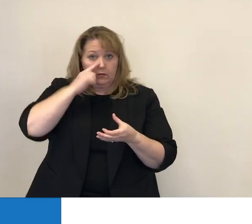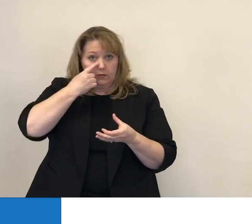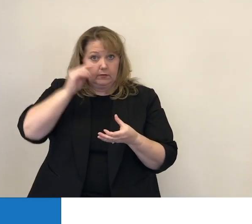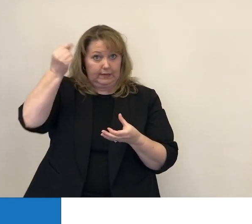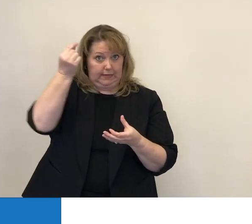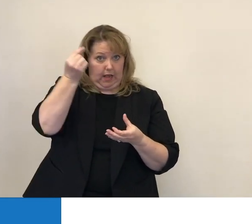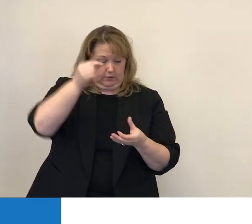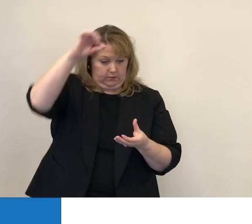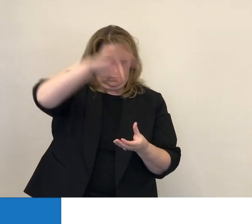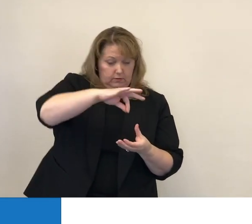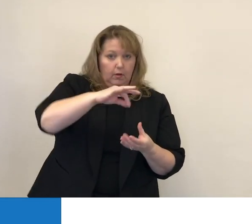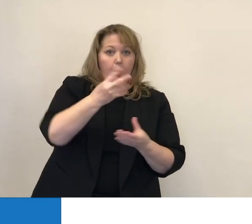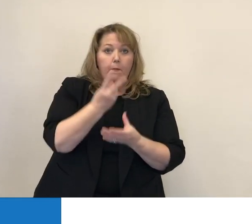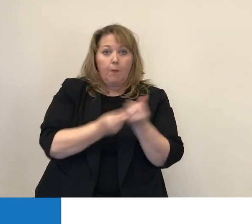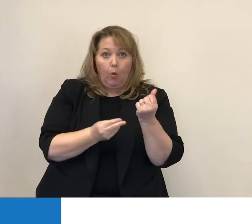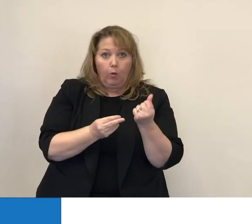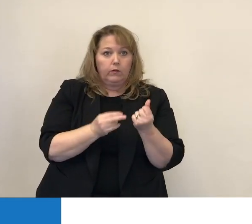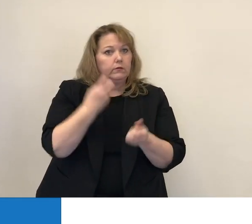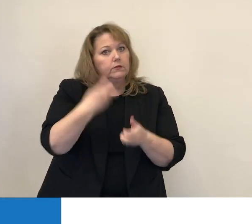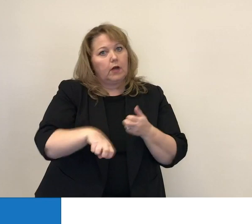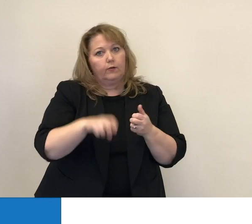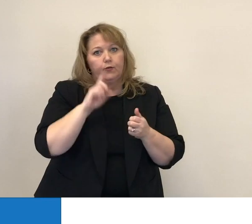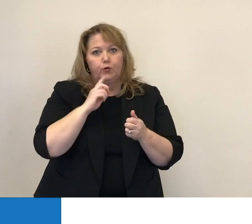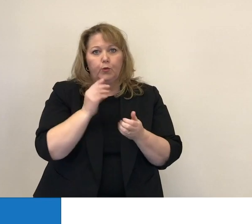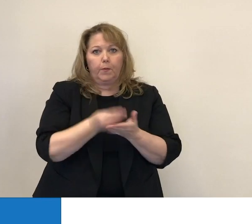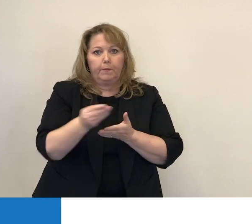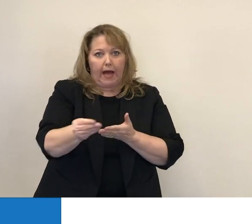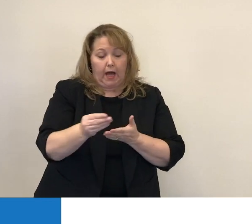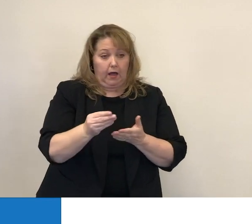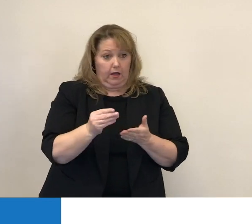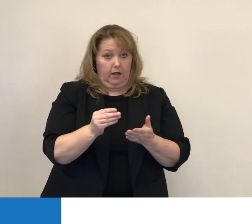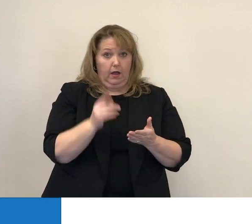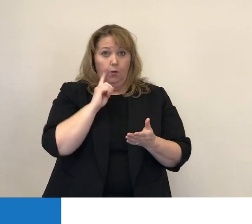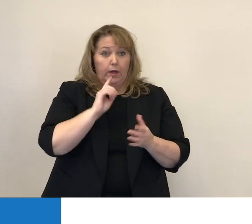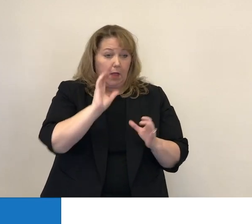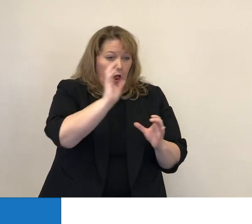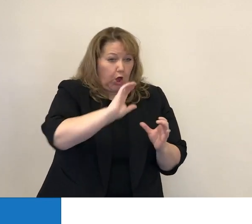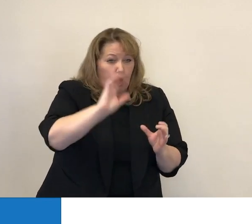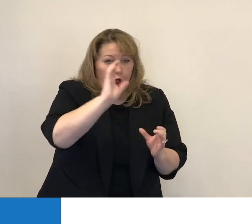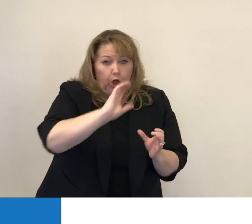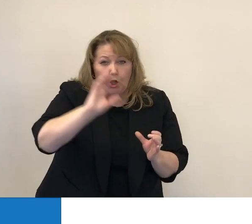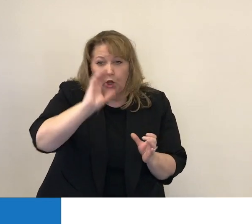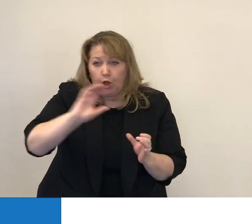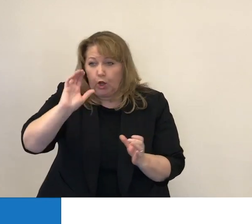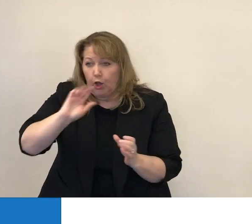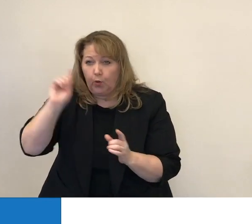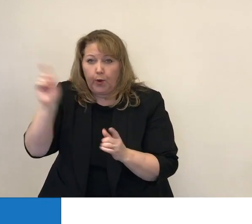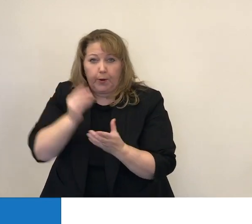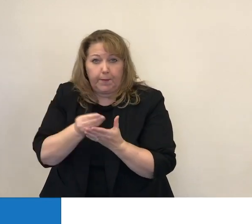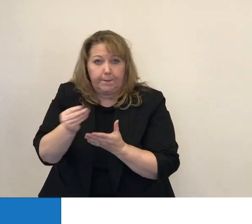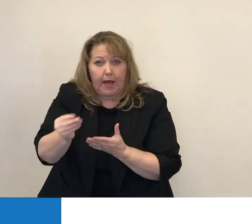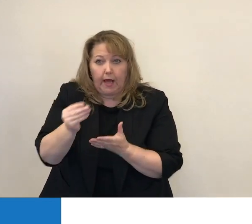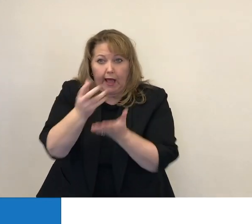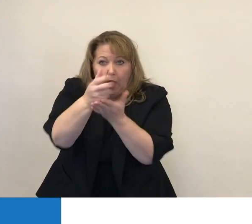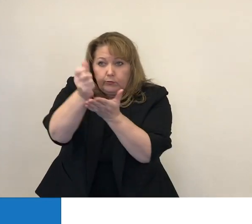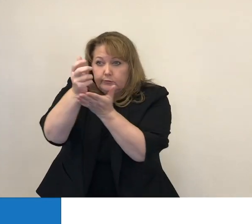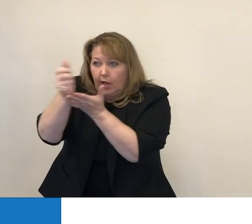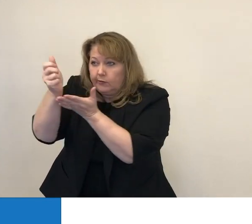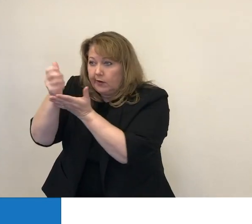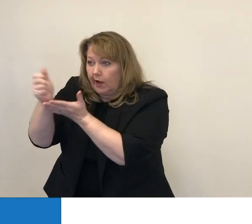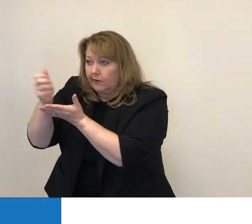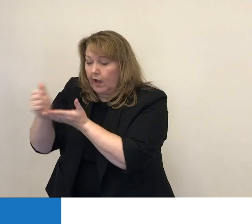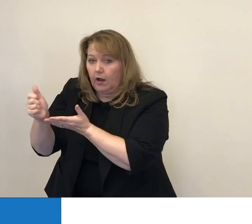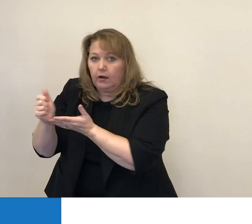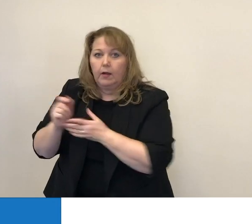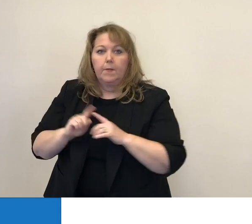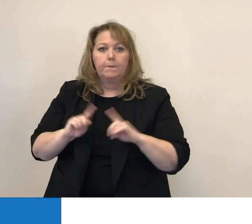COVID. As you can imagine, those swabs have become very hard to find. But Dr. Pandori's lab has